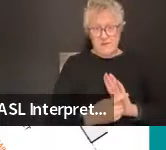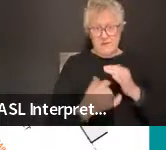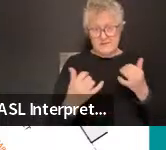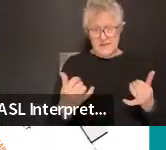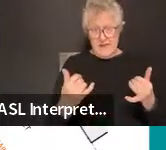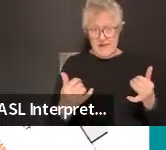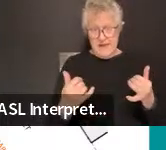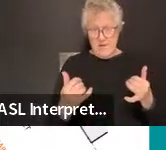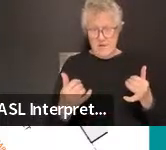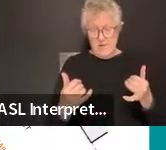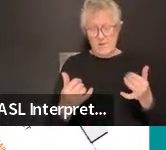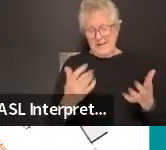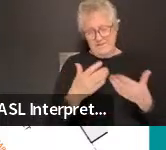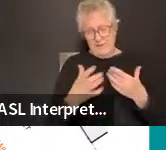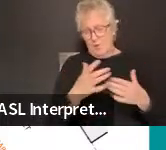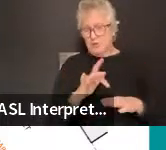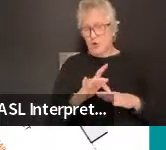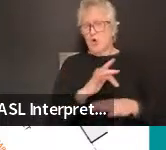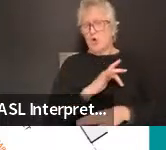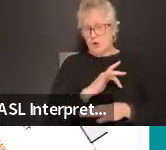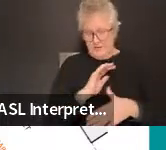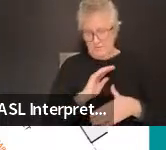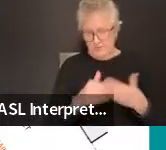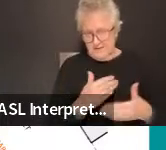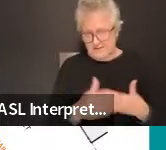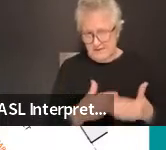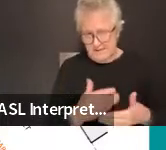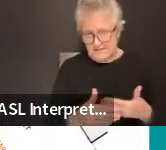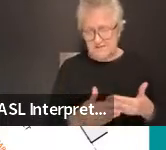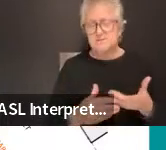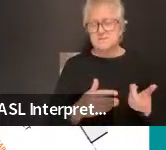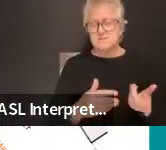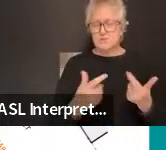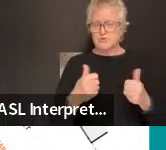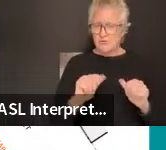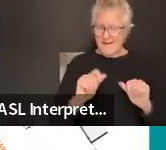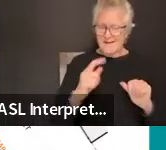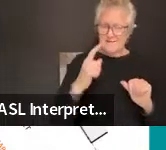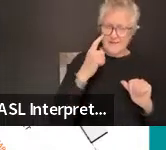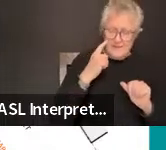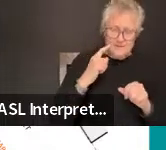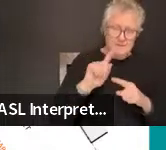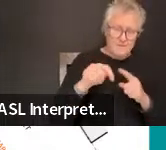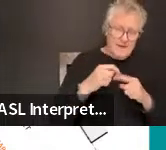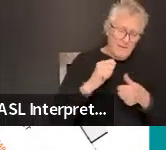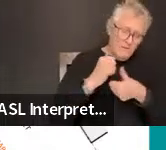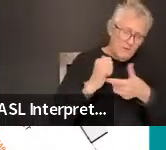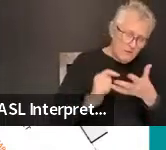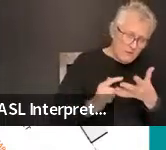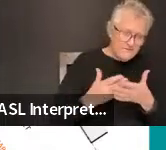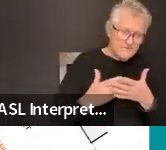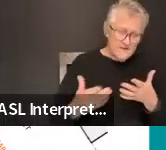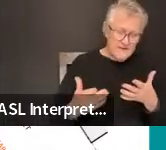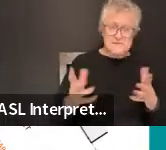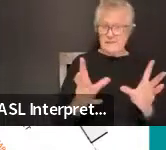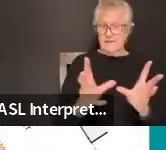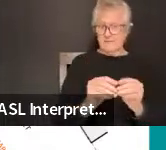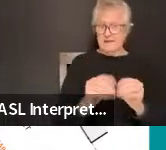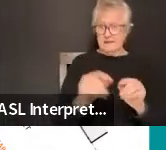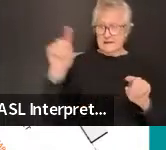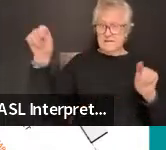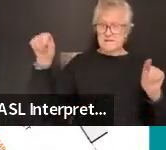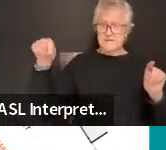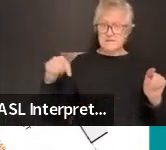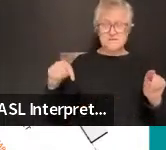and configuration. We're certainly trying to think about those things, and these meetings are great to get people's input.